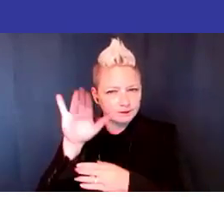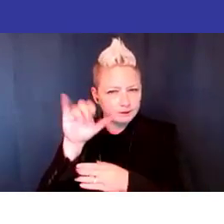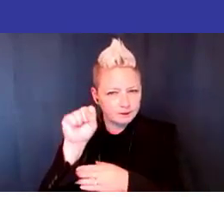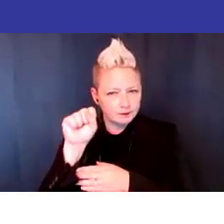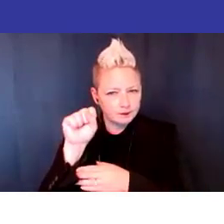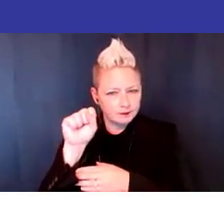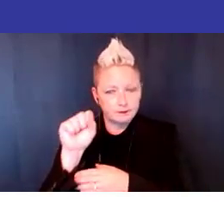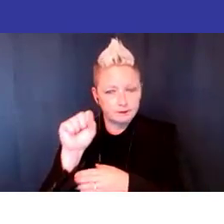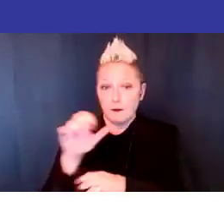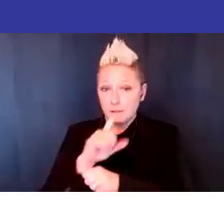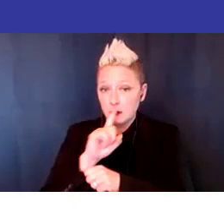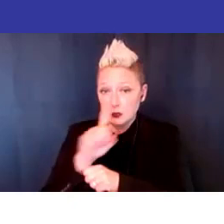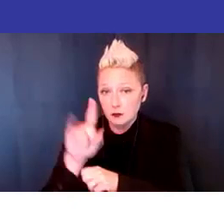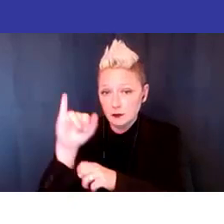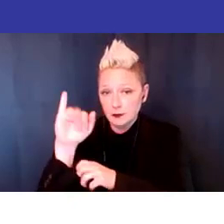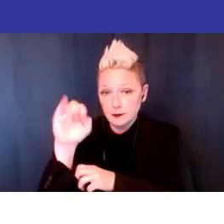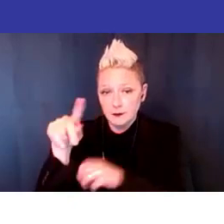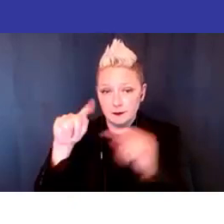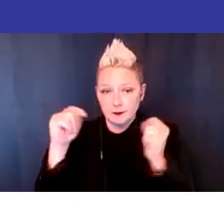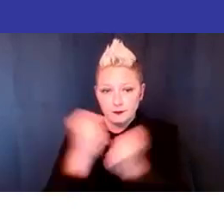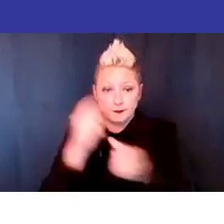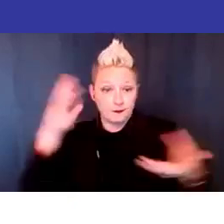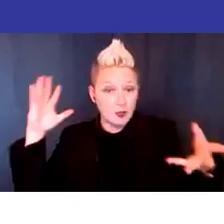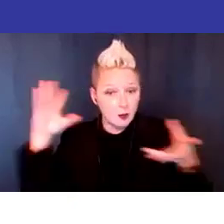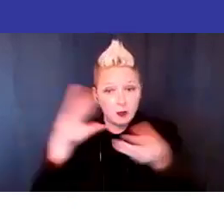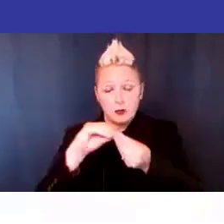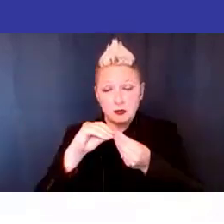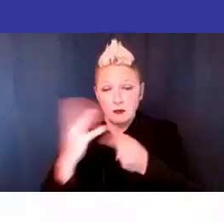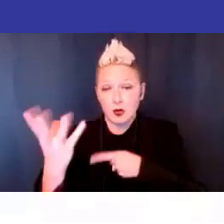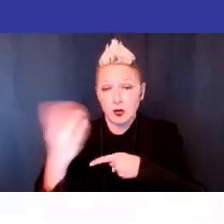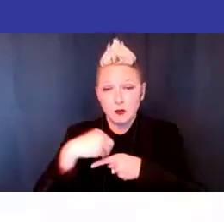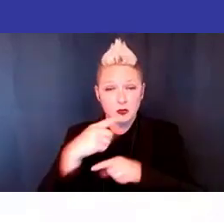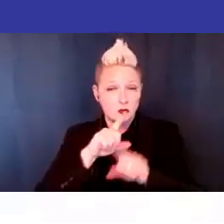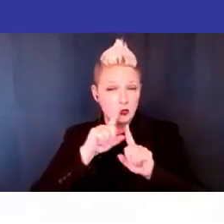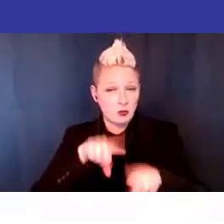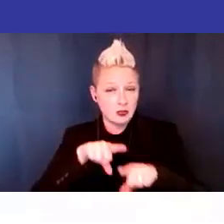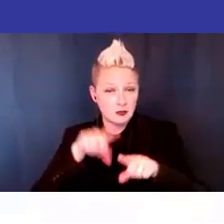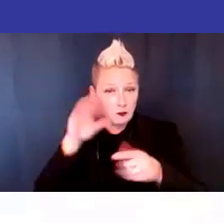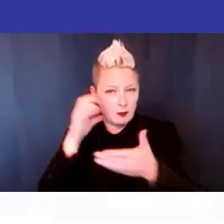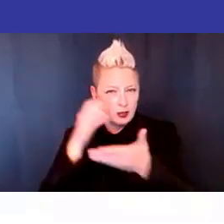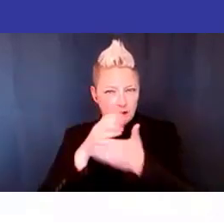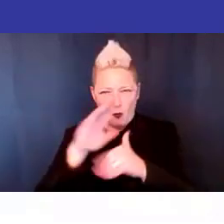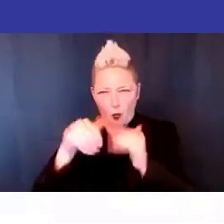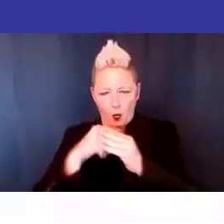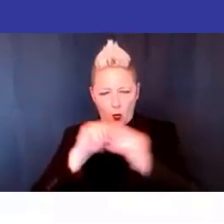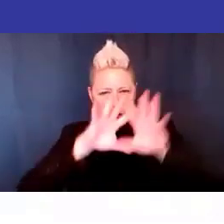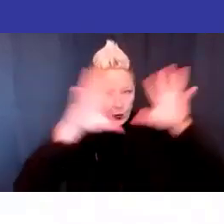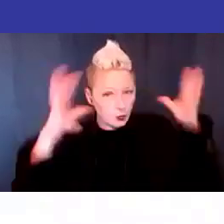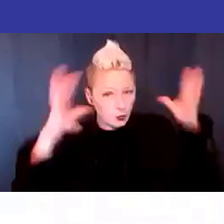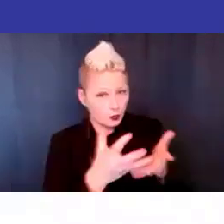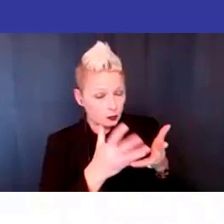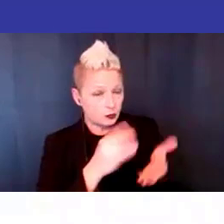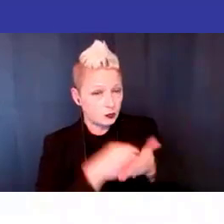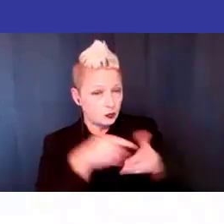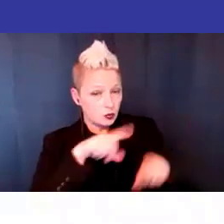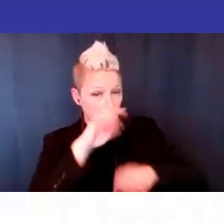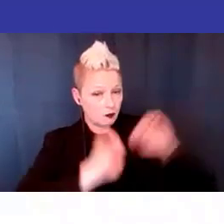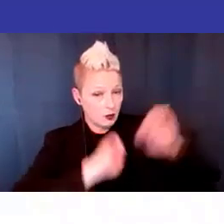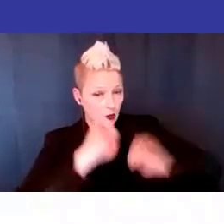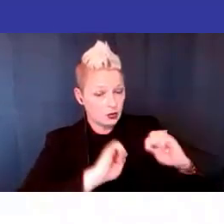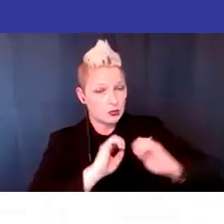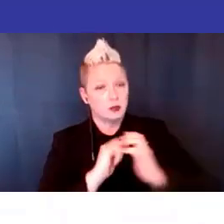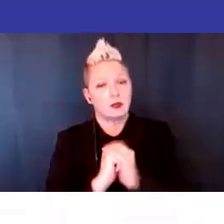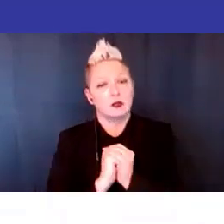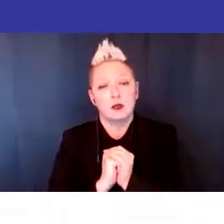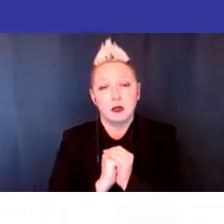that IEP teams get a comprehensive and culturally responsive picture of the whole student during the evaluation